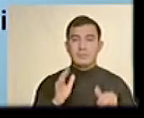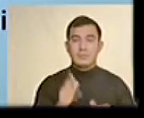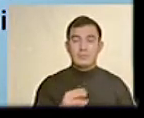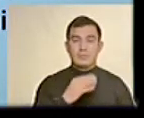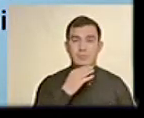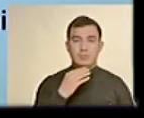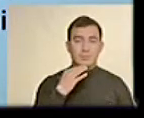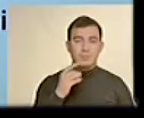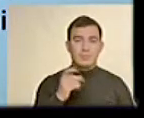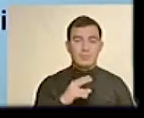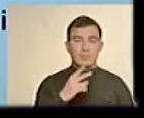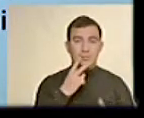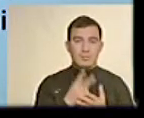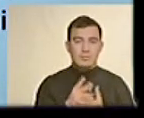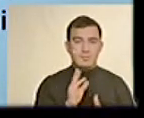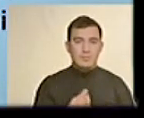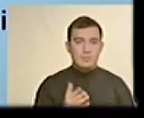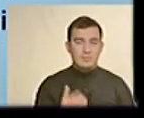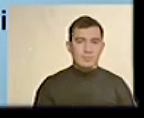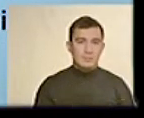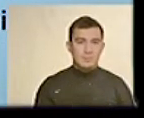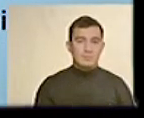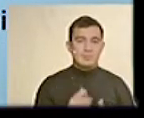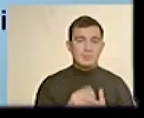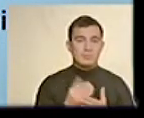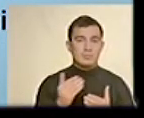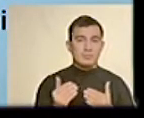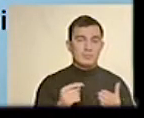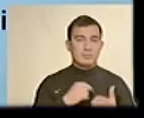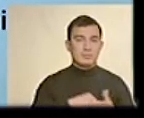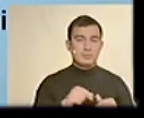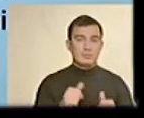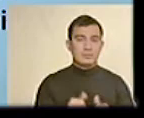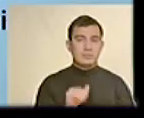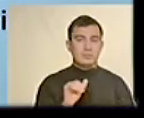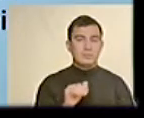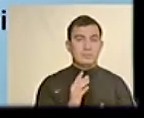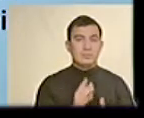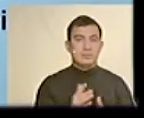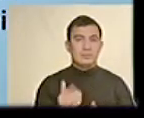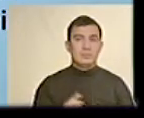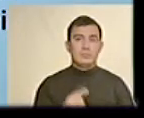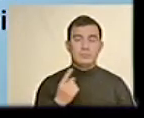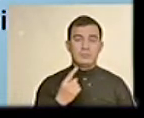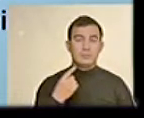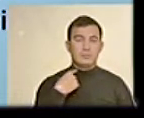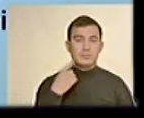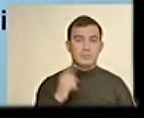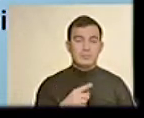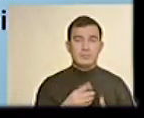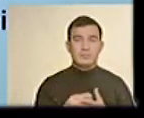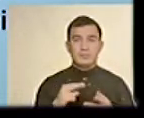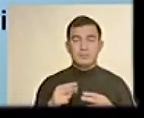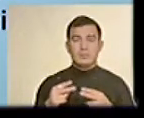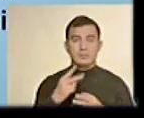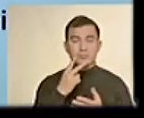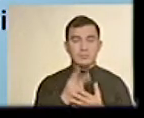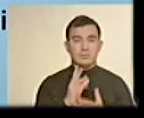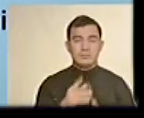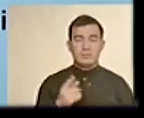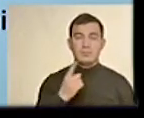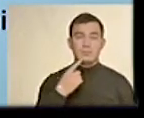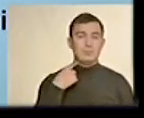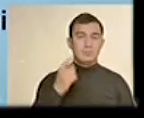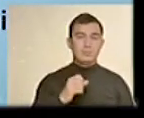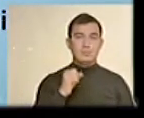bo'lamiz. Demak, ayirmaning kvadrati formulasiga asosan, birinchi bizda birinchi sonning kvadrati keladi. Birinchi sonimiz a,